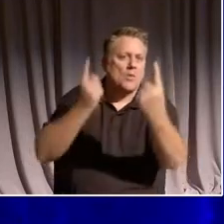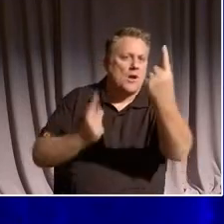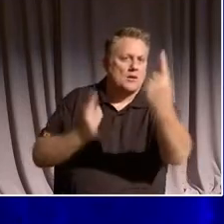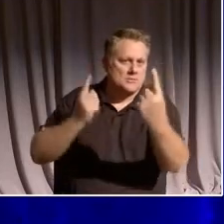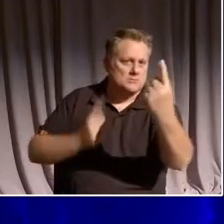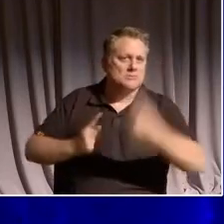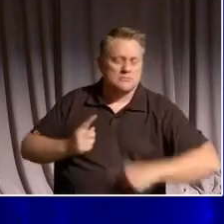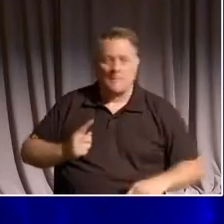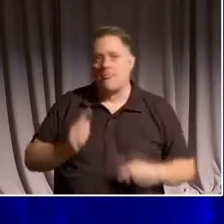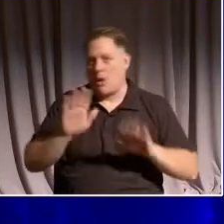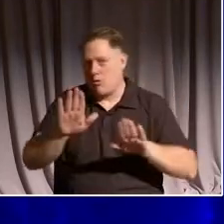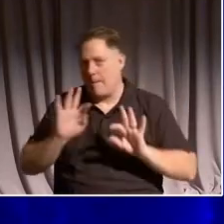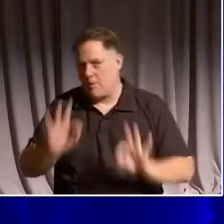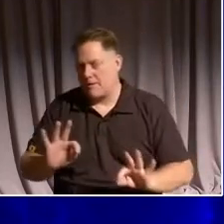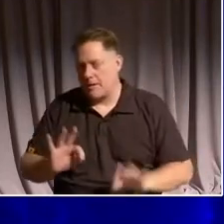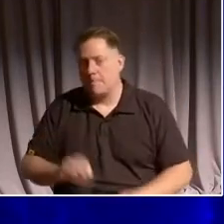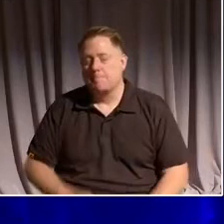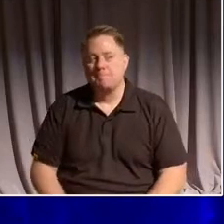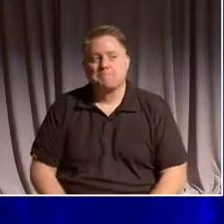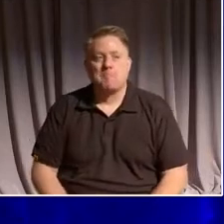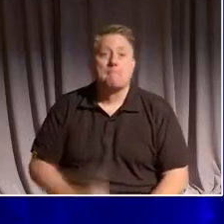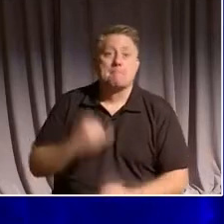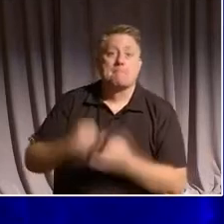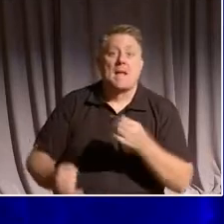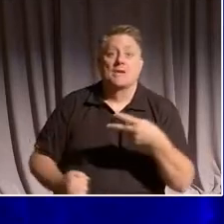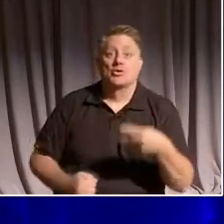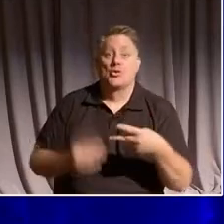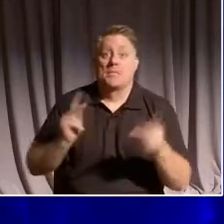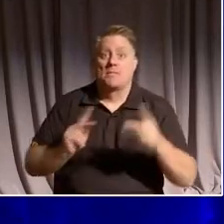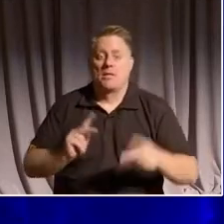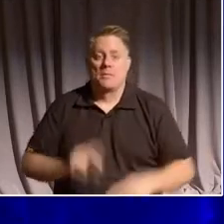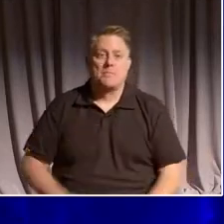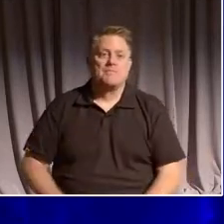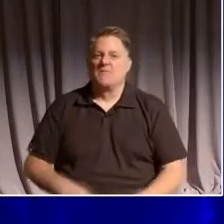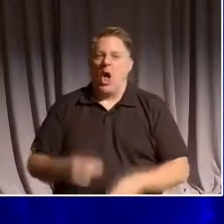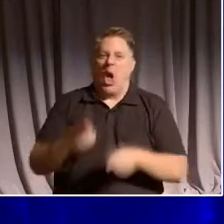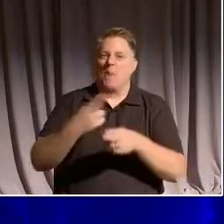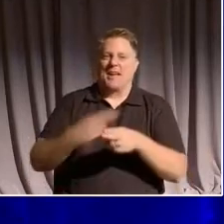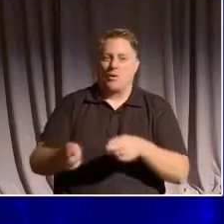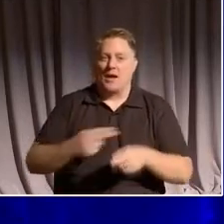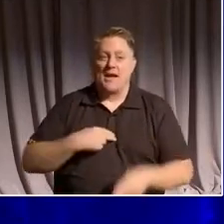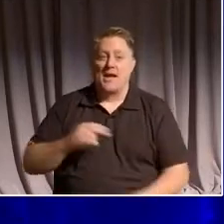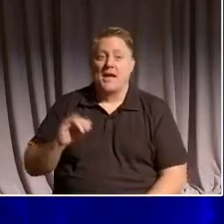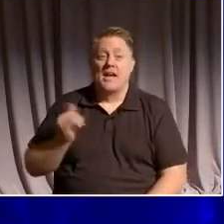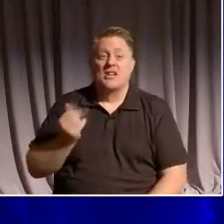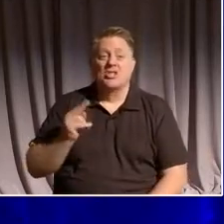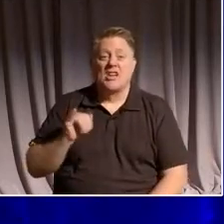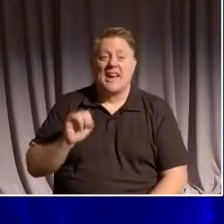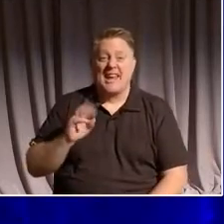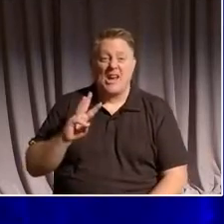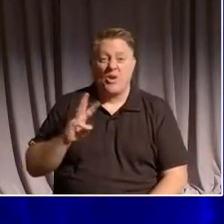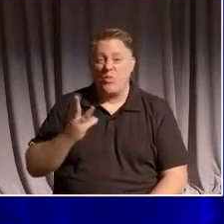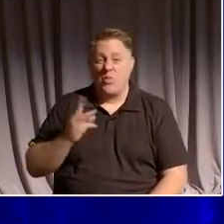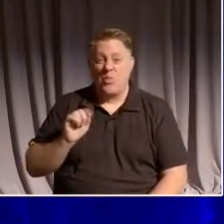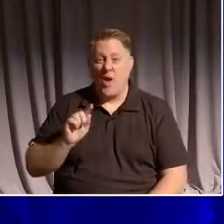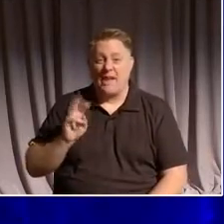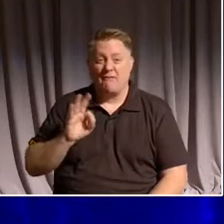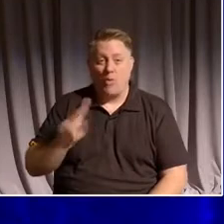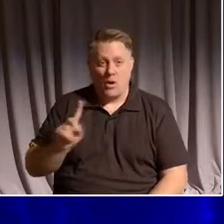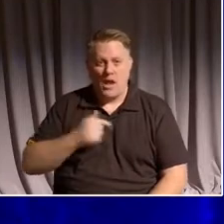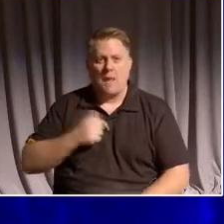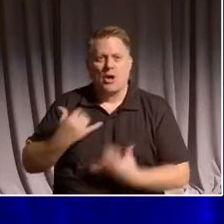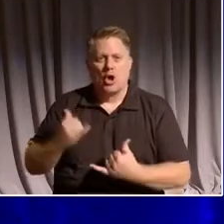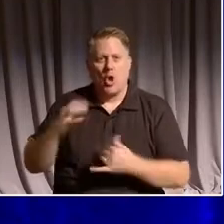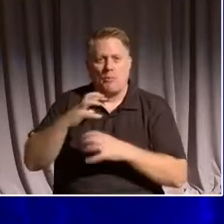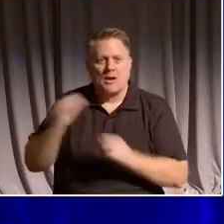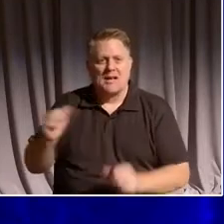Okay, so that's great. Thanks, Renita. The last 2. I'll make it quick. My name is Janie Whiteford, and I'm the current president